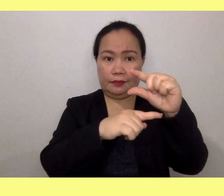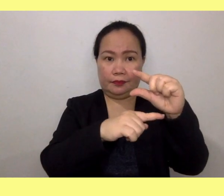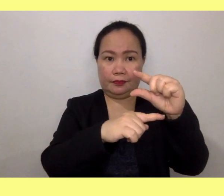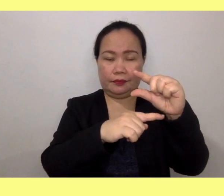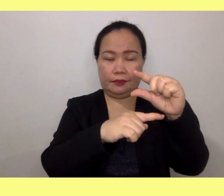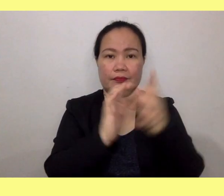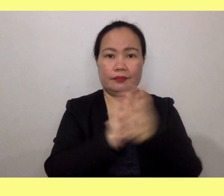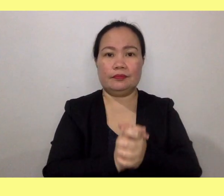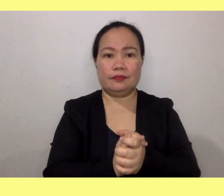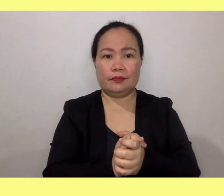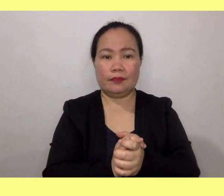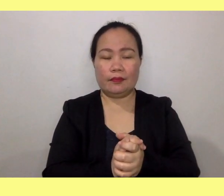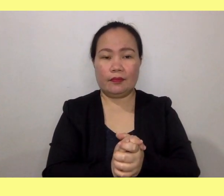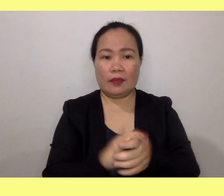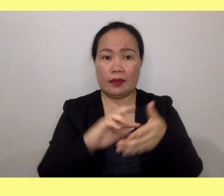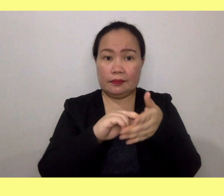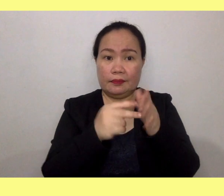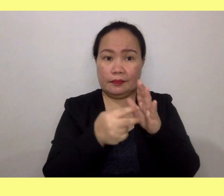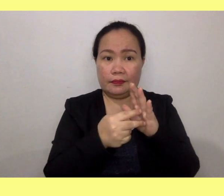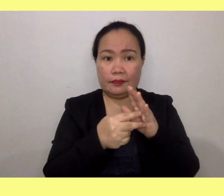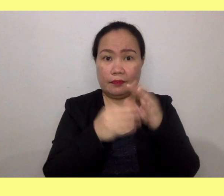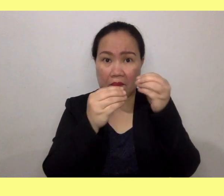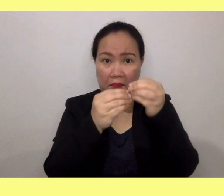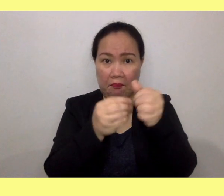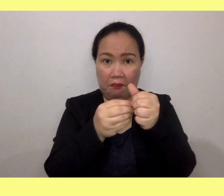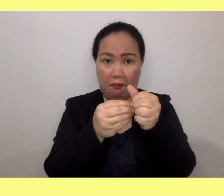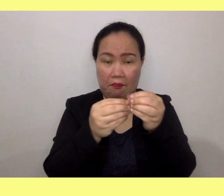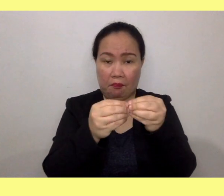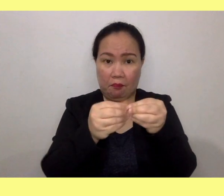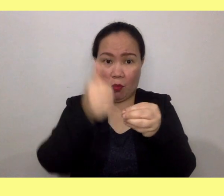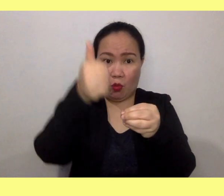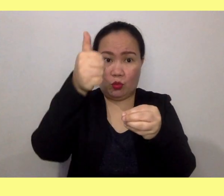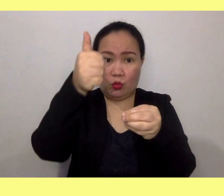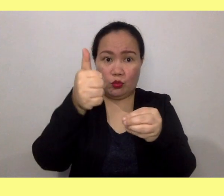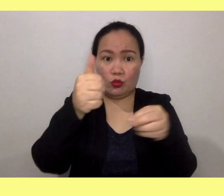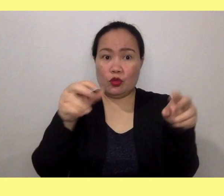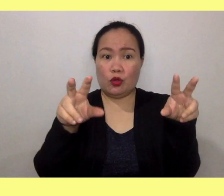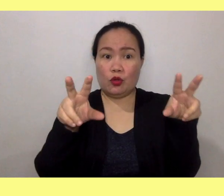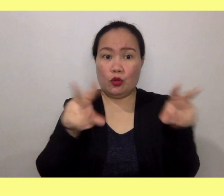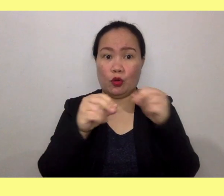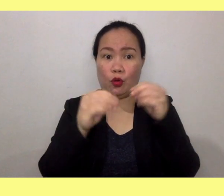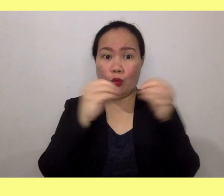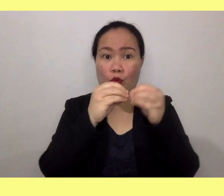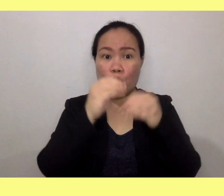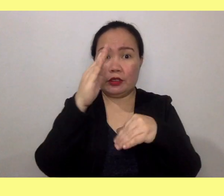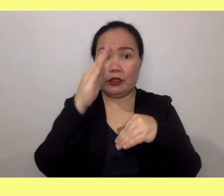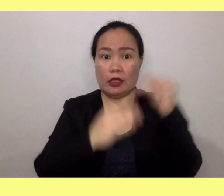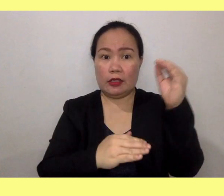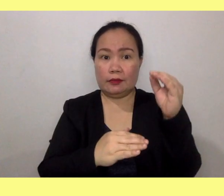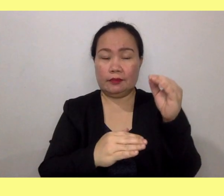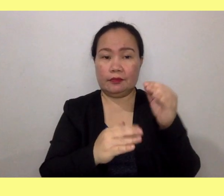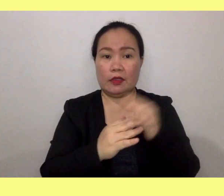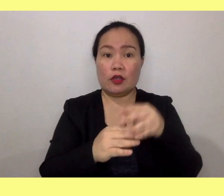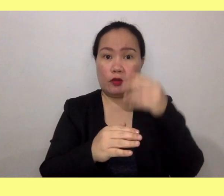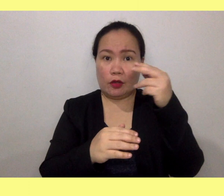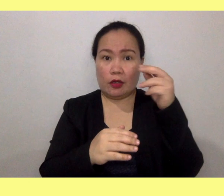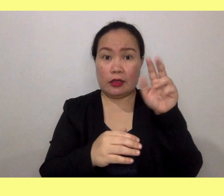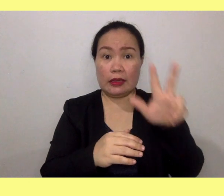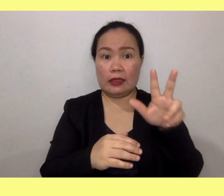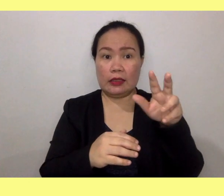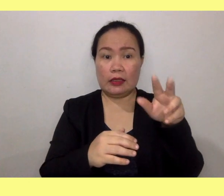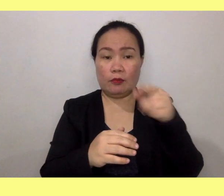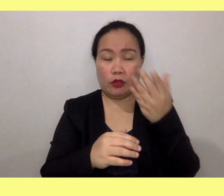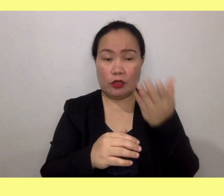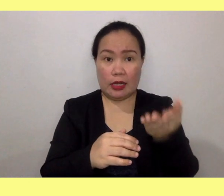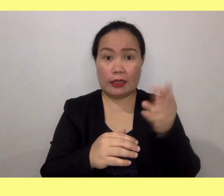or equal. Ibig sabihin kasi ng at most, not more than, no more than, not exceed. Ibig sabihin, ito na yung pinaka-maximum